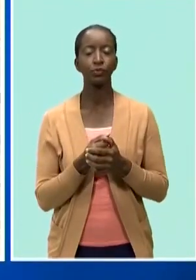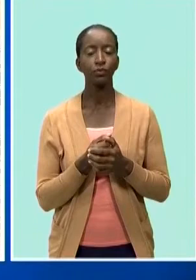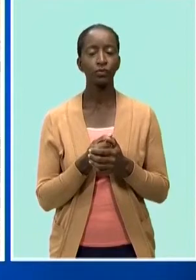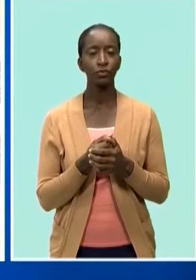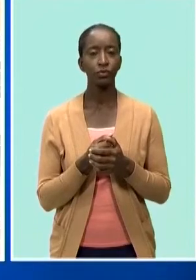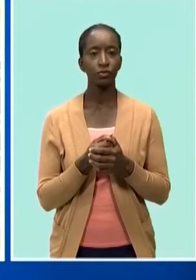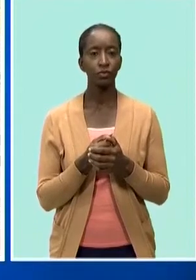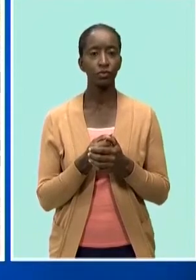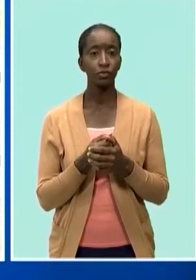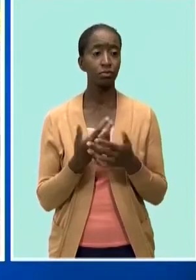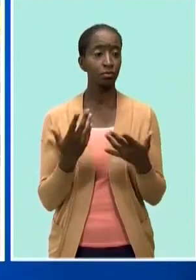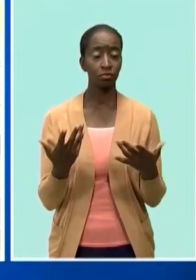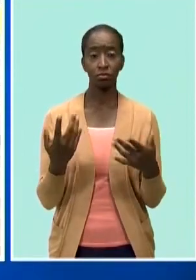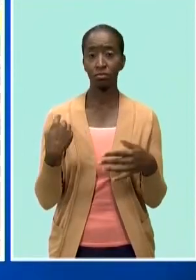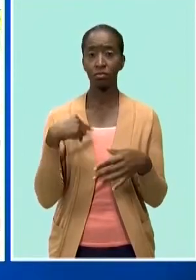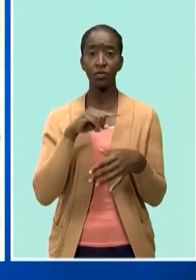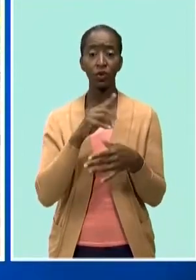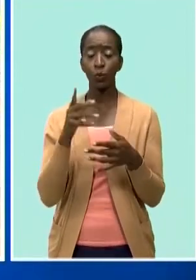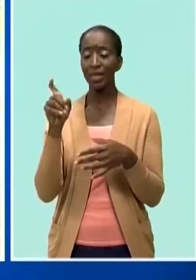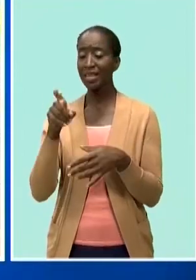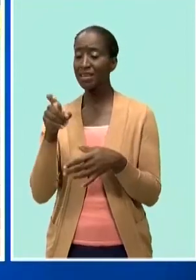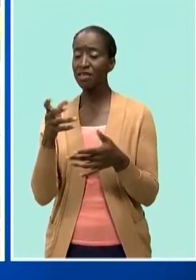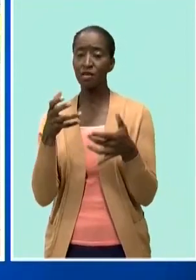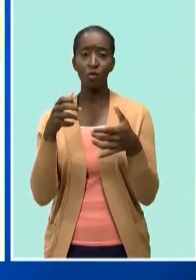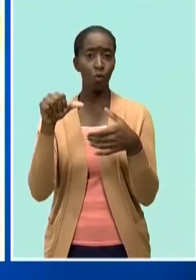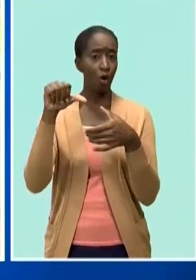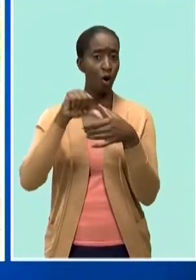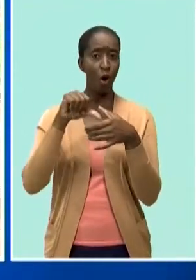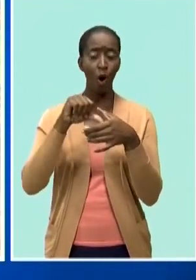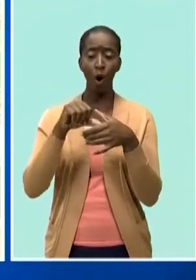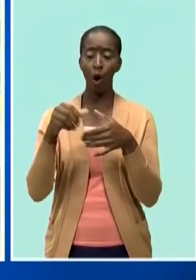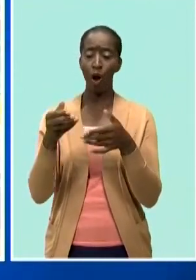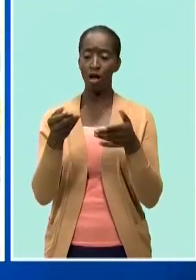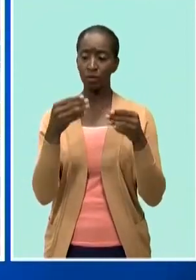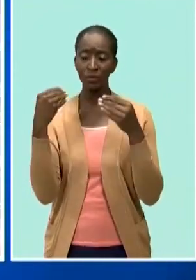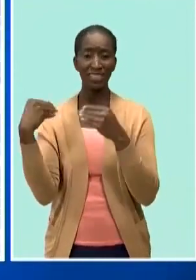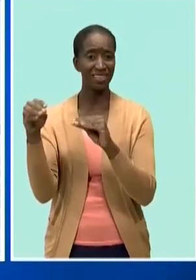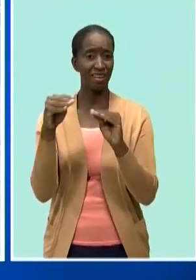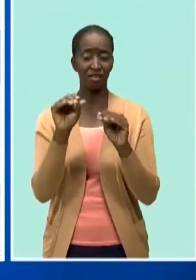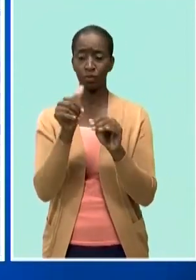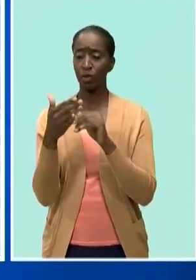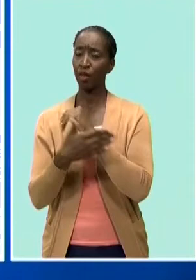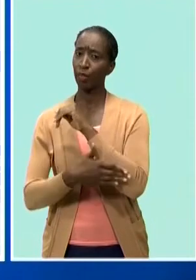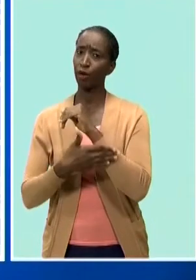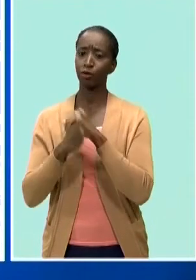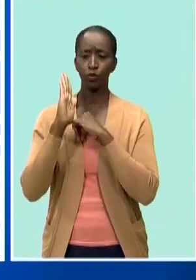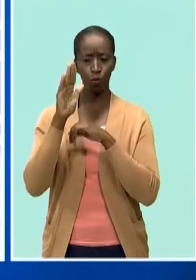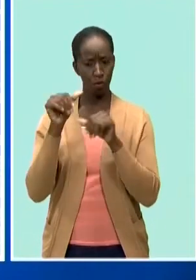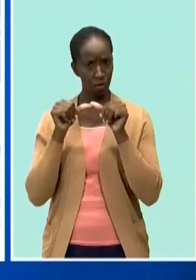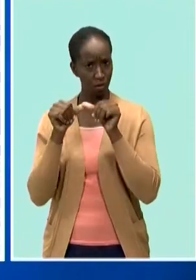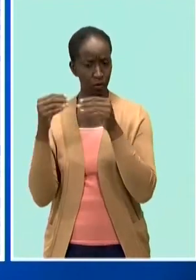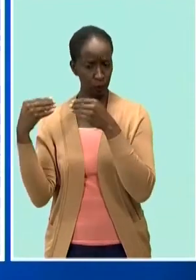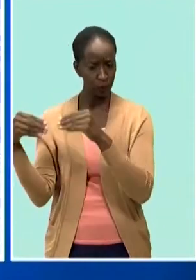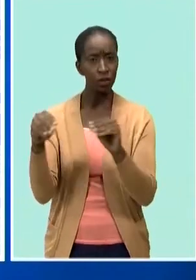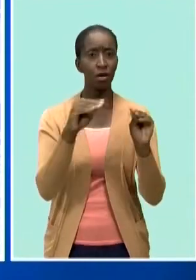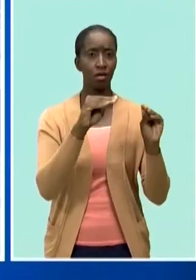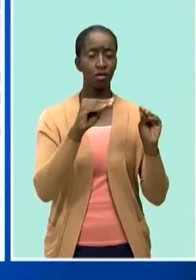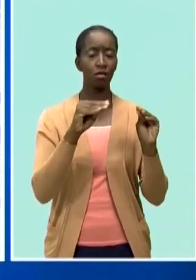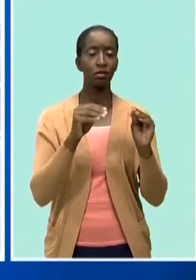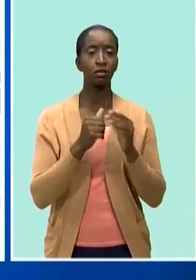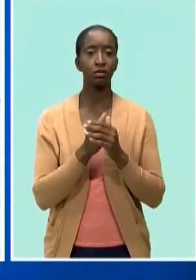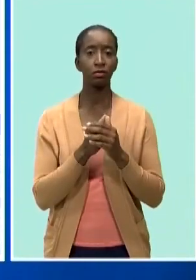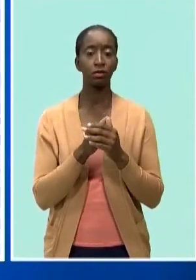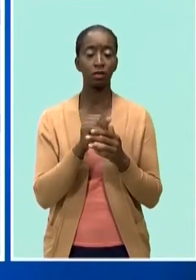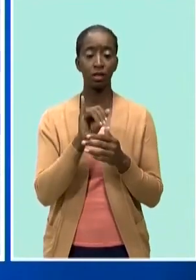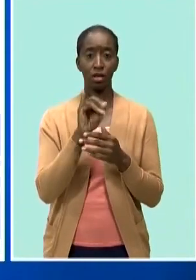will export as much oil as we need and want. The enemy must know that this hostility won't remain without a response. The nation of Iran won't